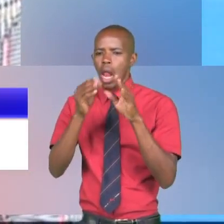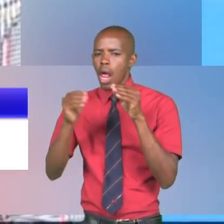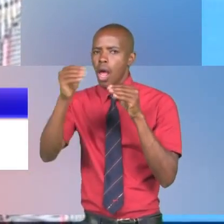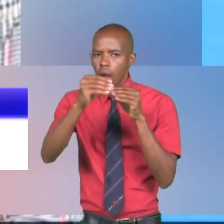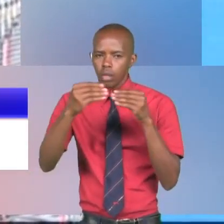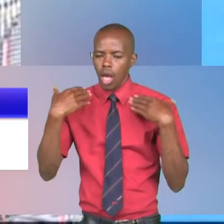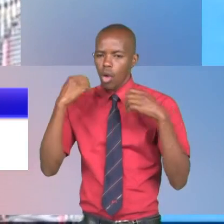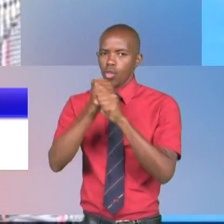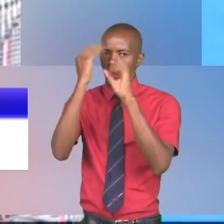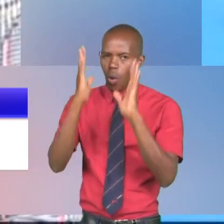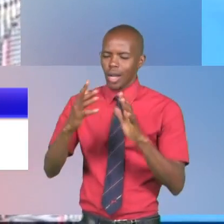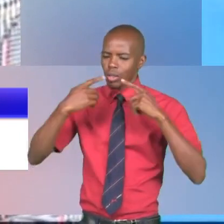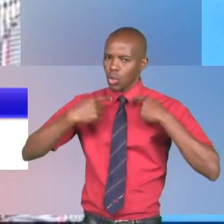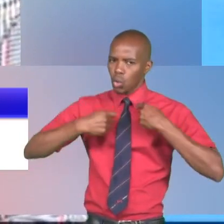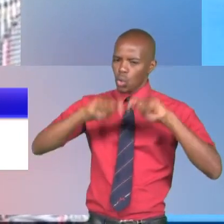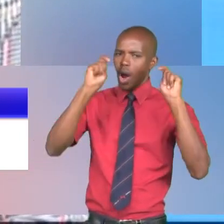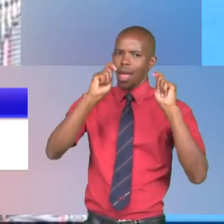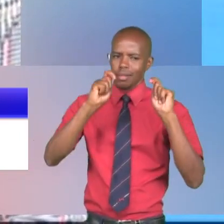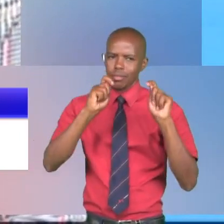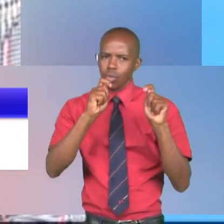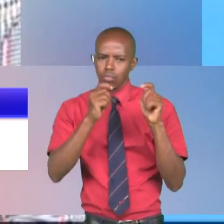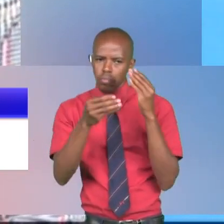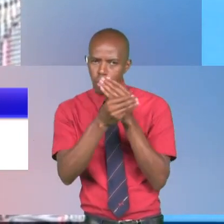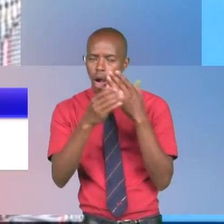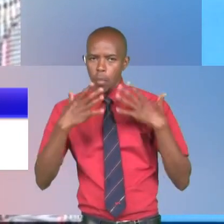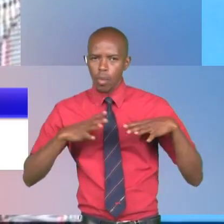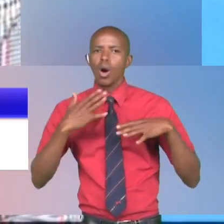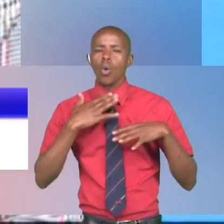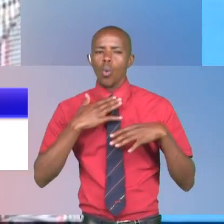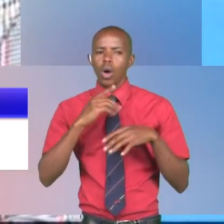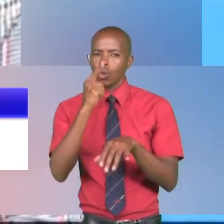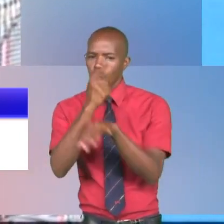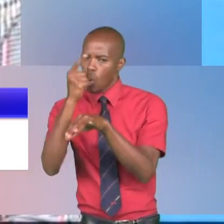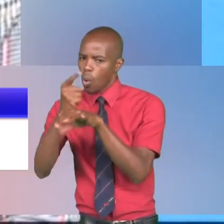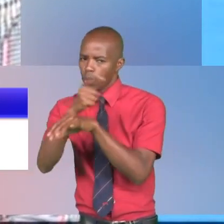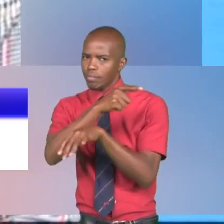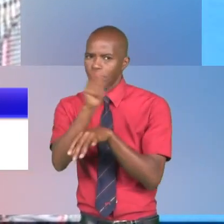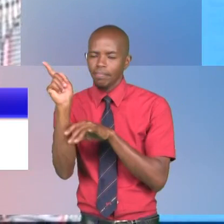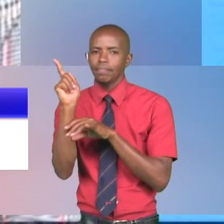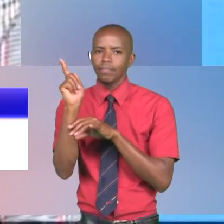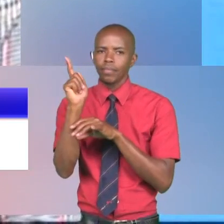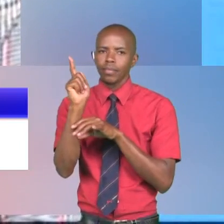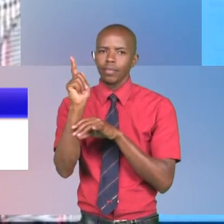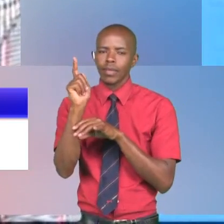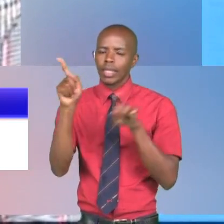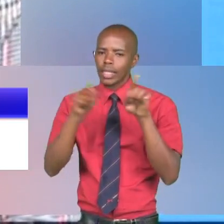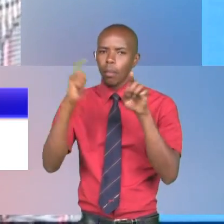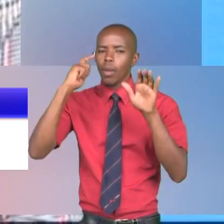Healthcare workers who are attending to these people, we want to alert you and to have you